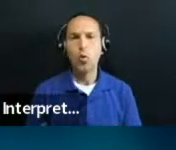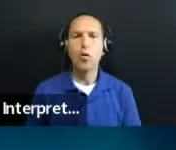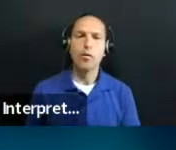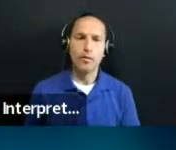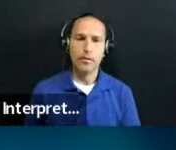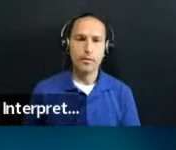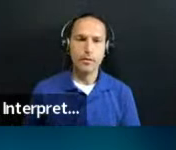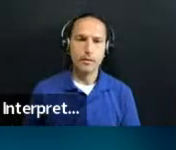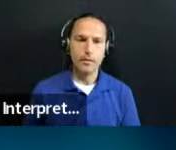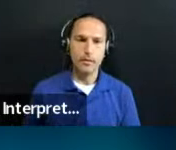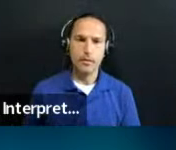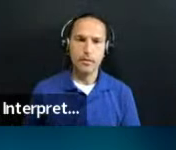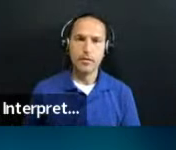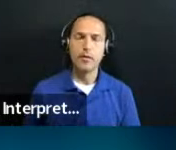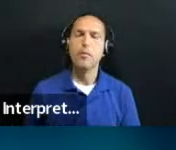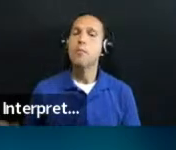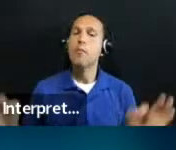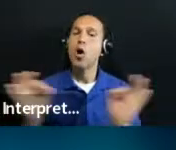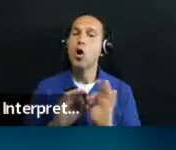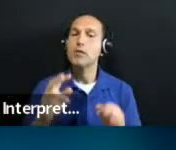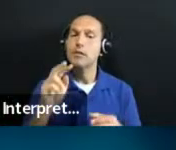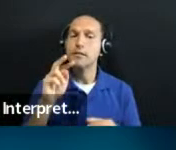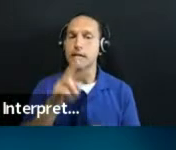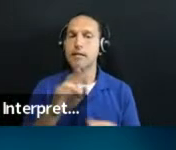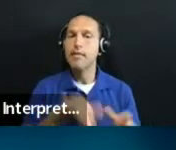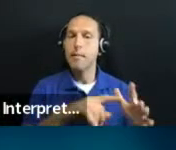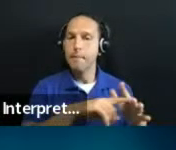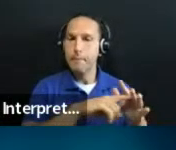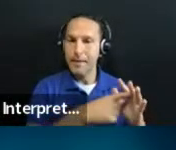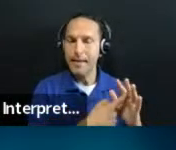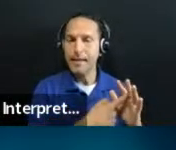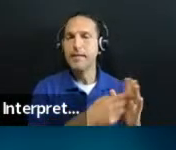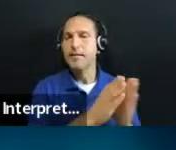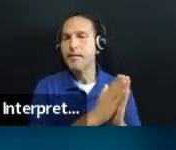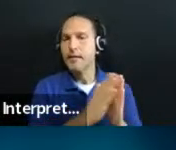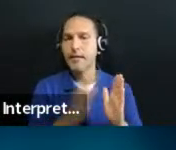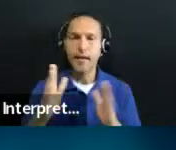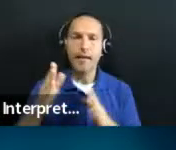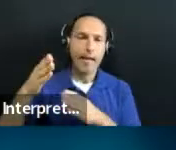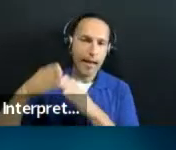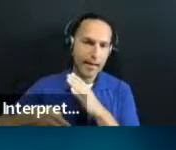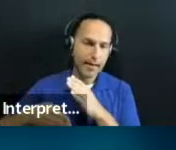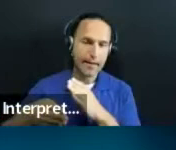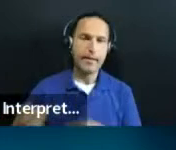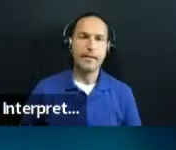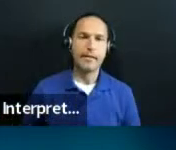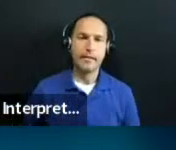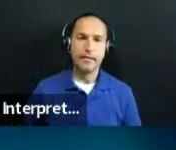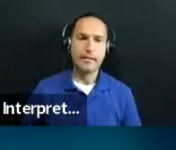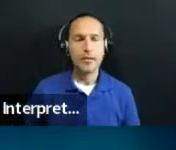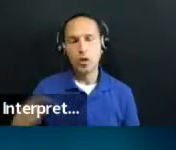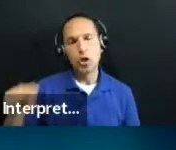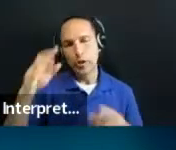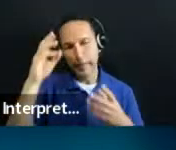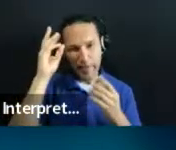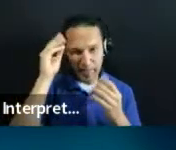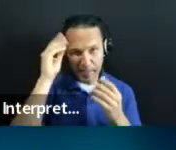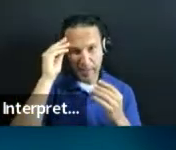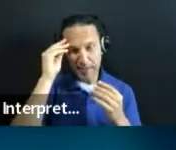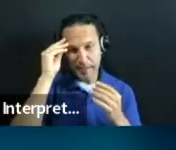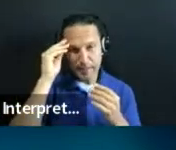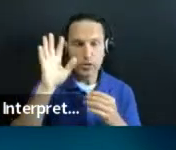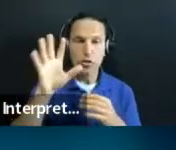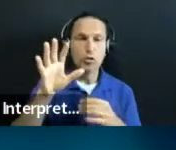means looking at your experience from beginning to the end, right? From the beginning stages of thinking about it and